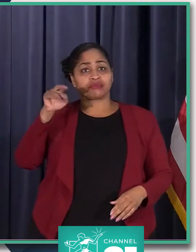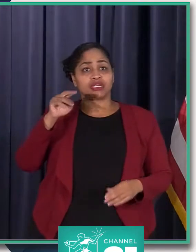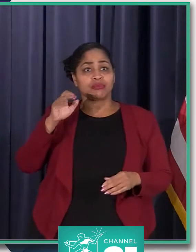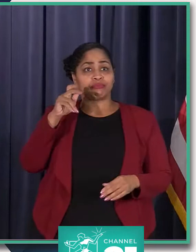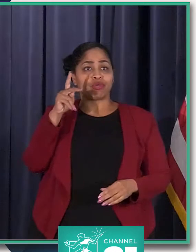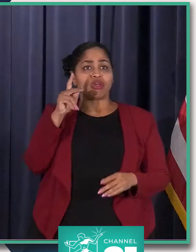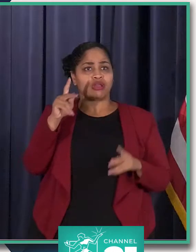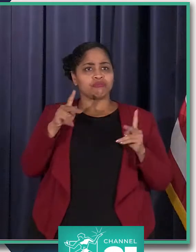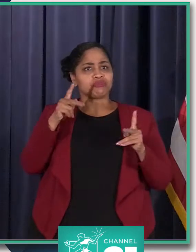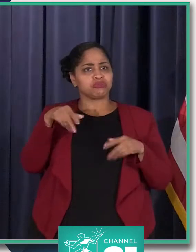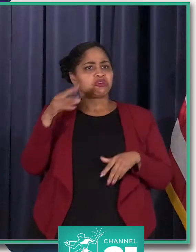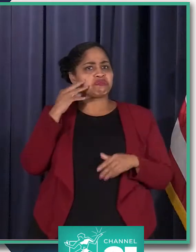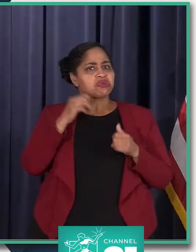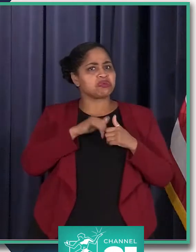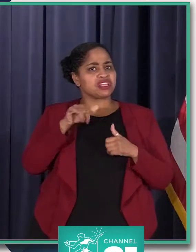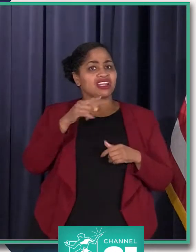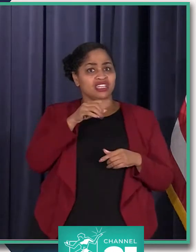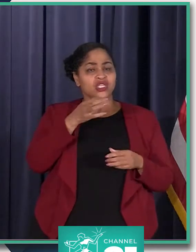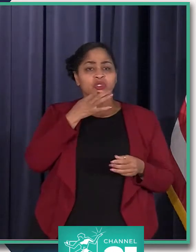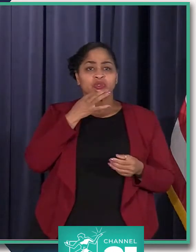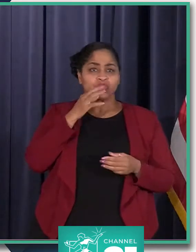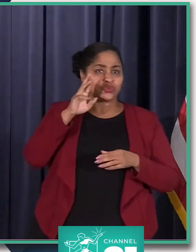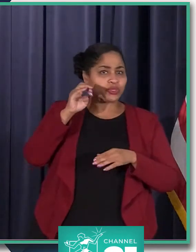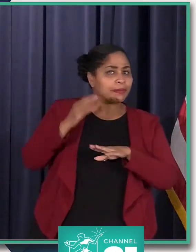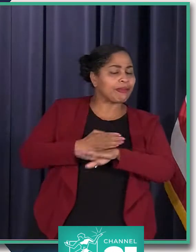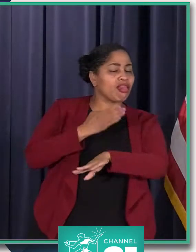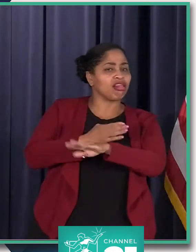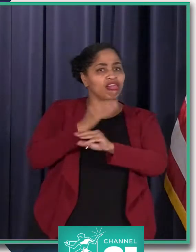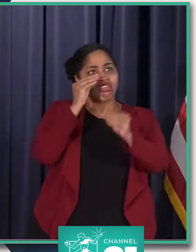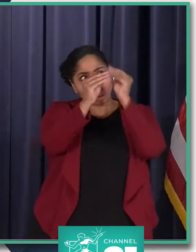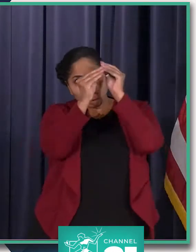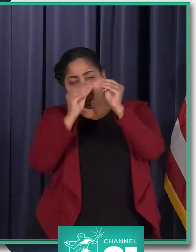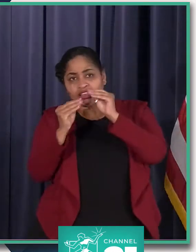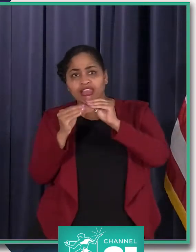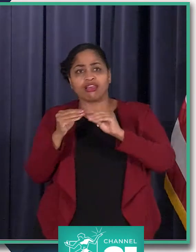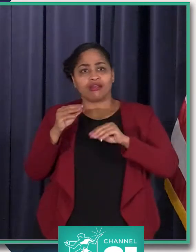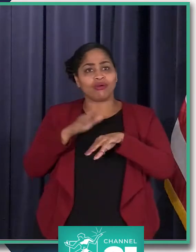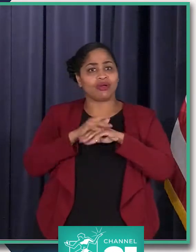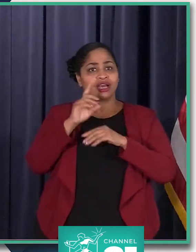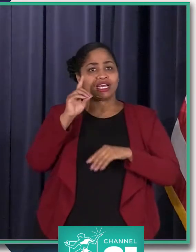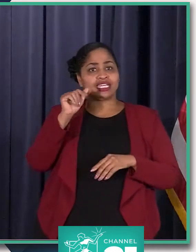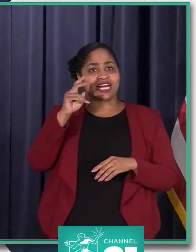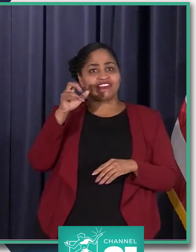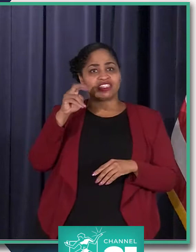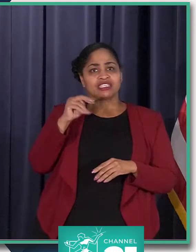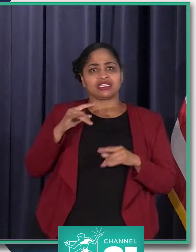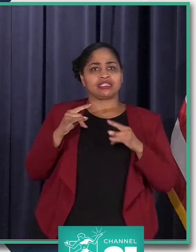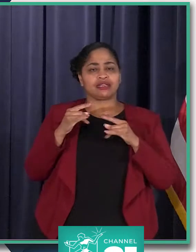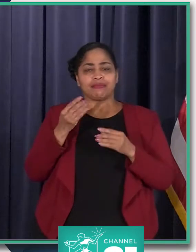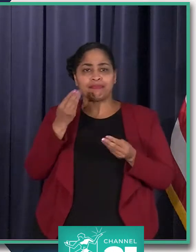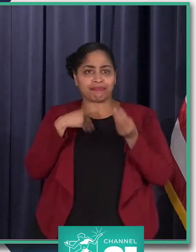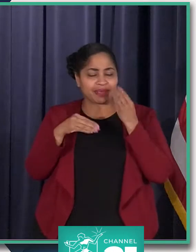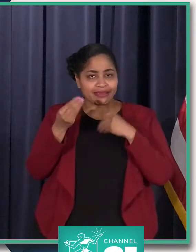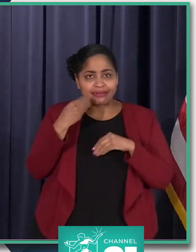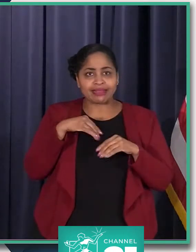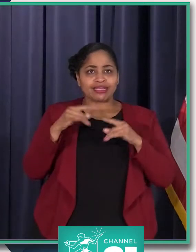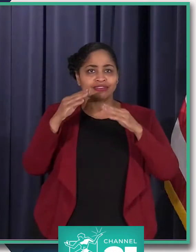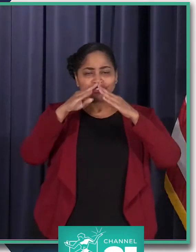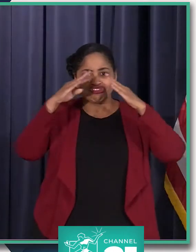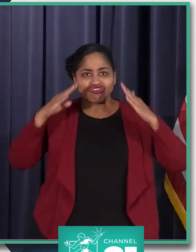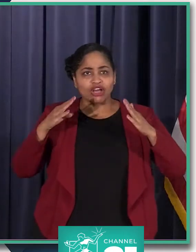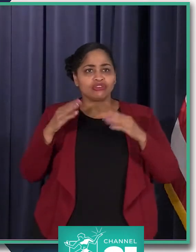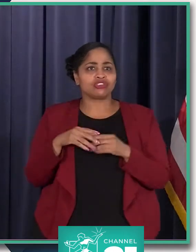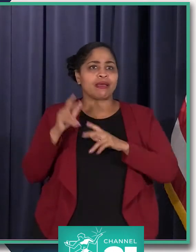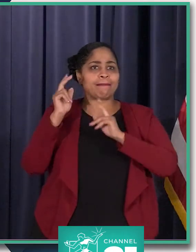are familiar with, is about to be rebuilt along Davison with picnic shelters and basketball courts. It'll be a